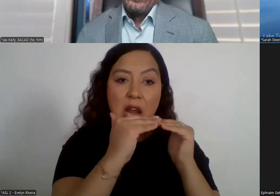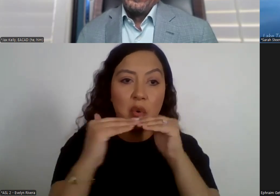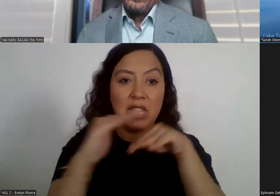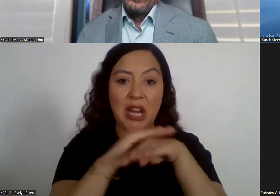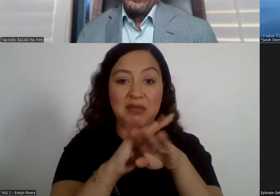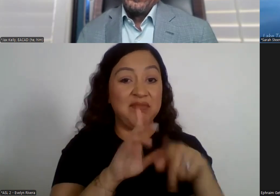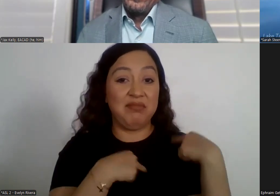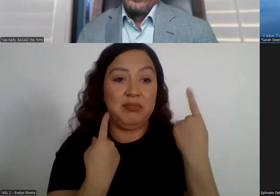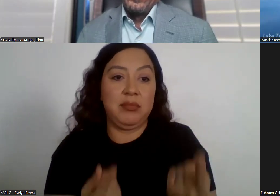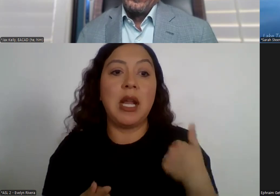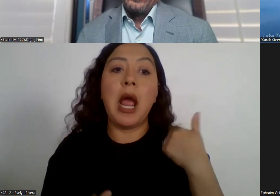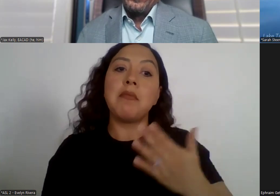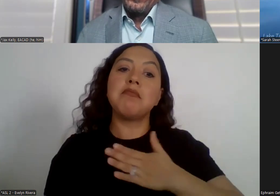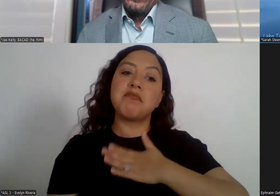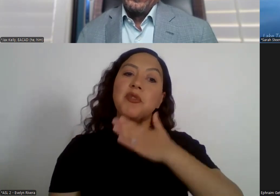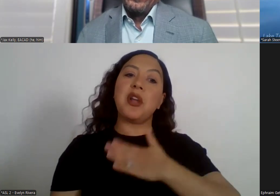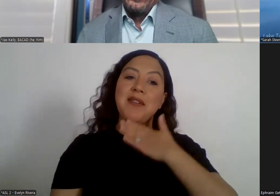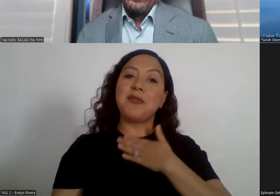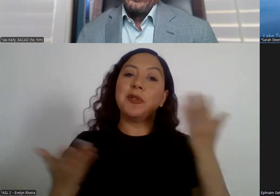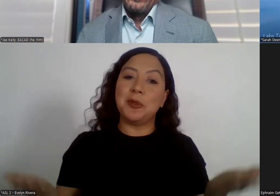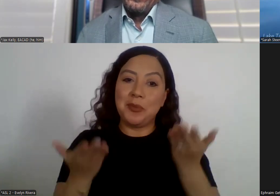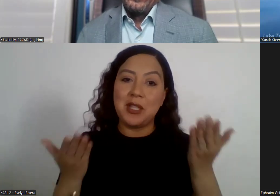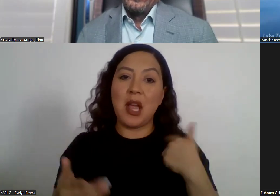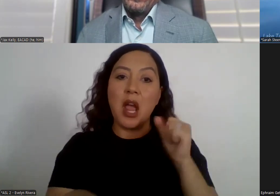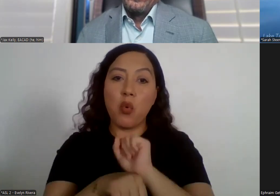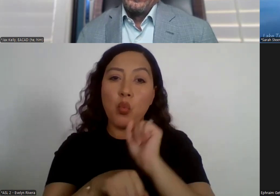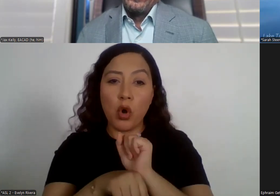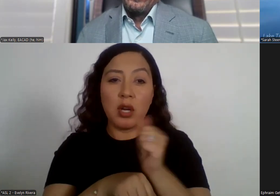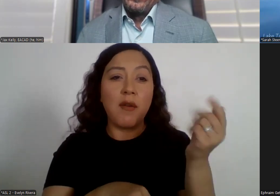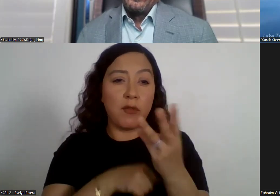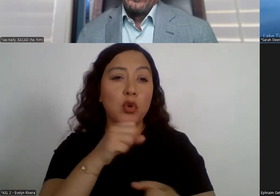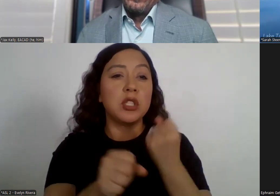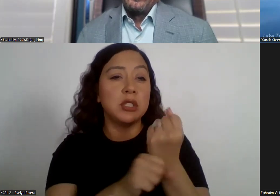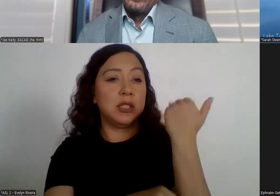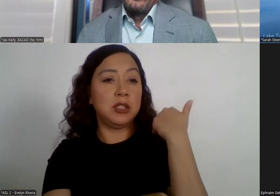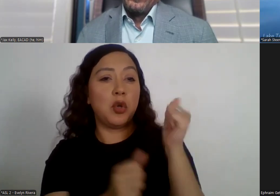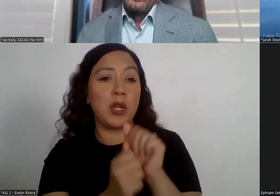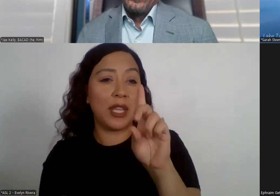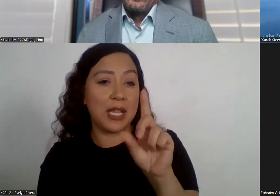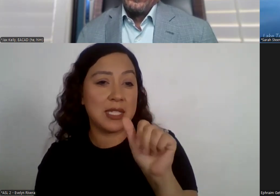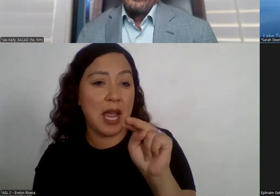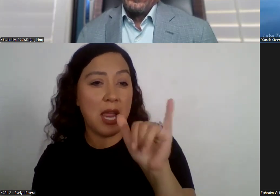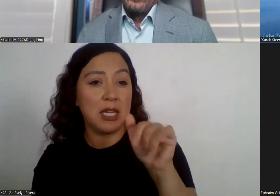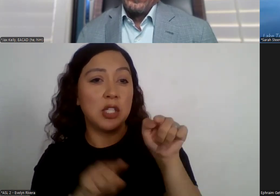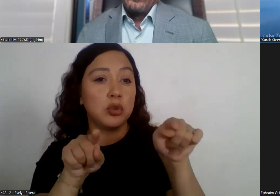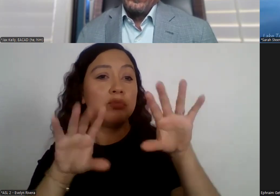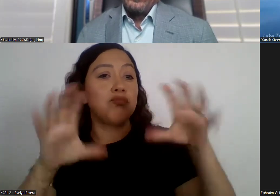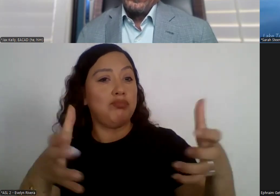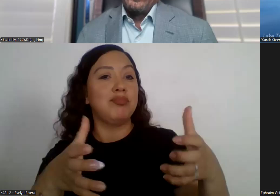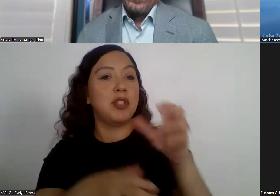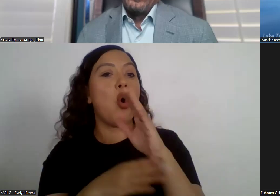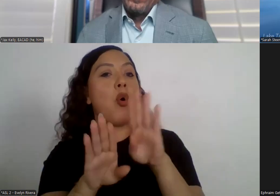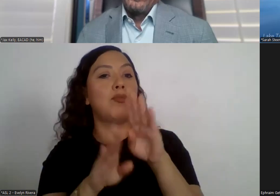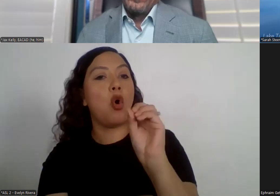here. I worked a number of years with Danny at Open House, which was the privilege of my life and